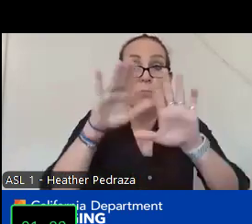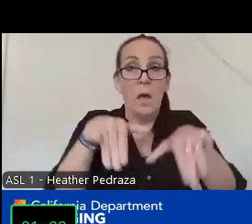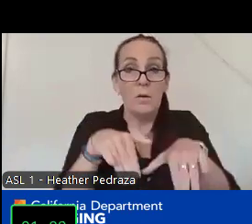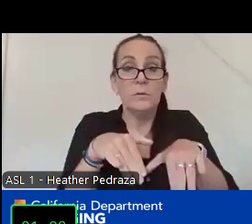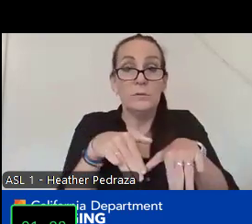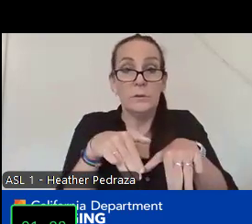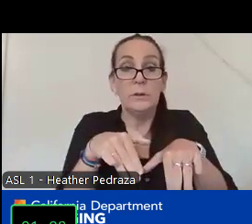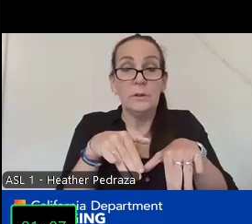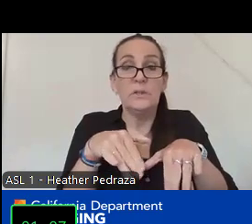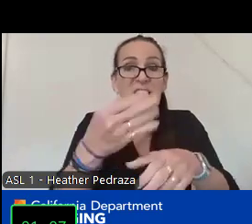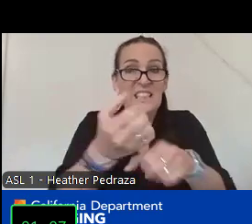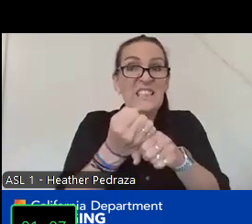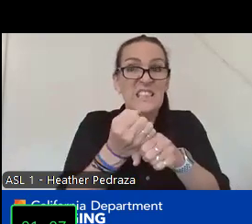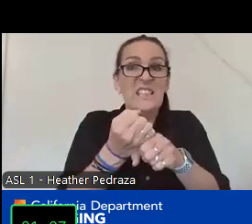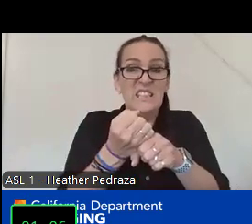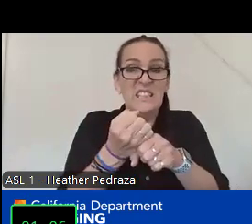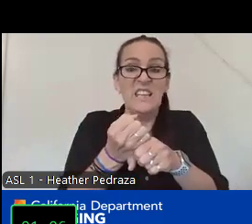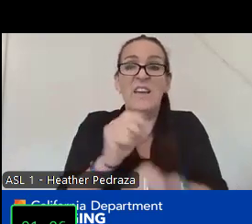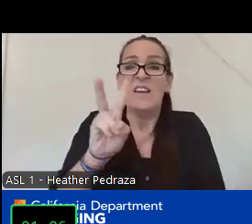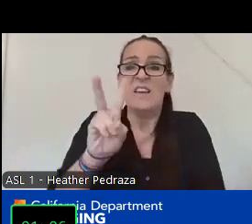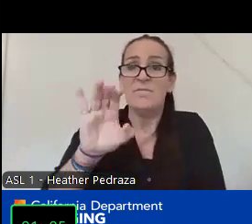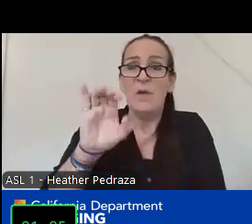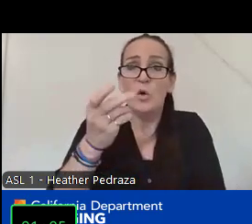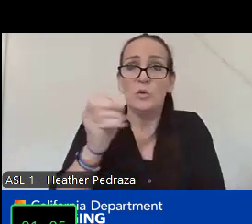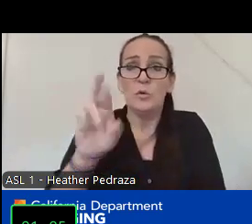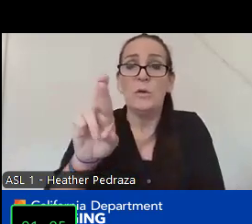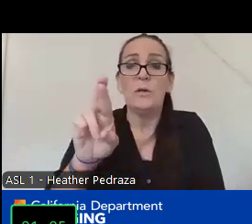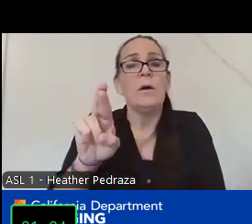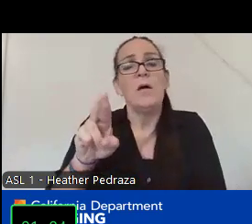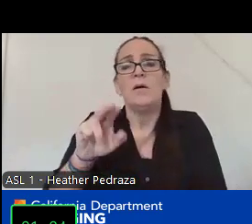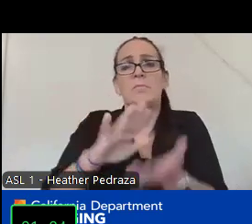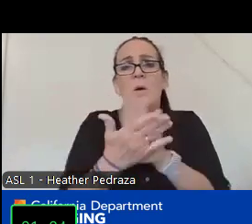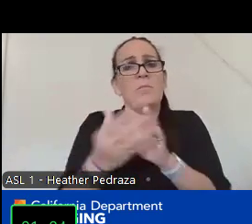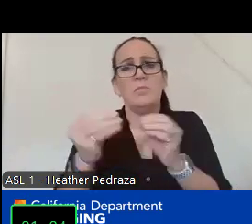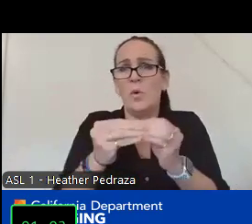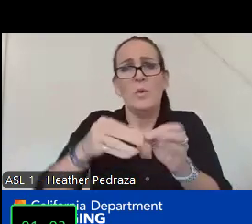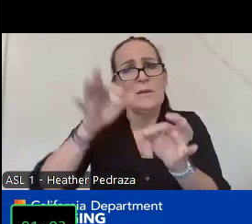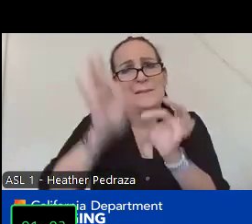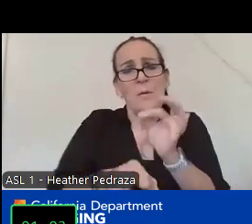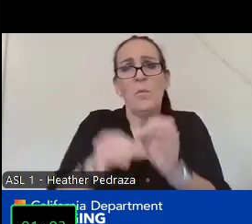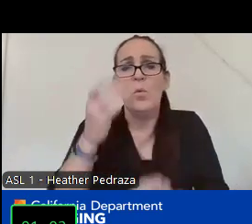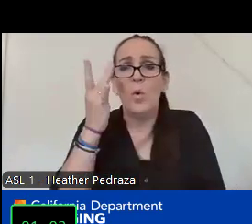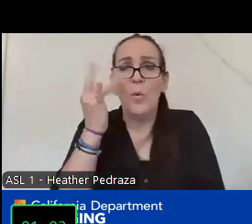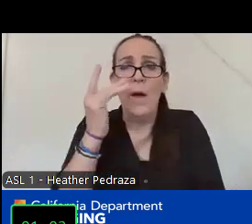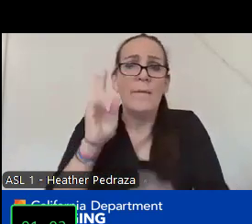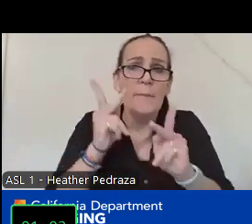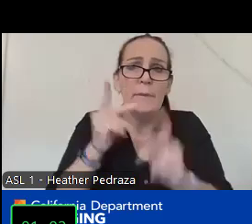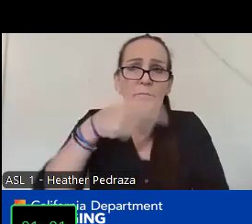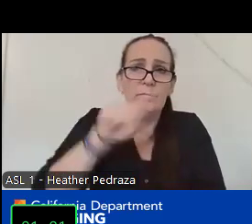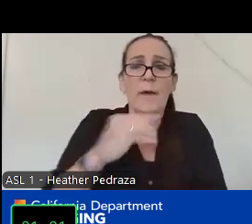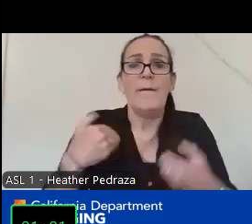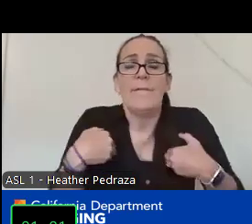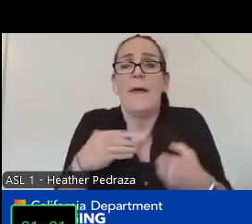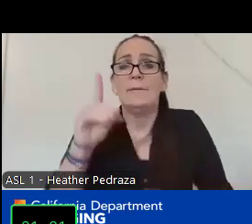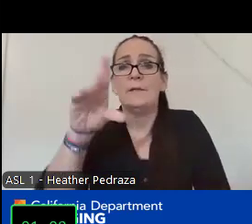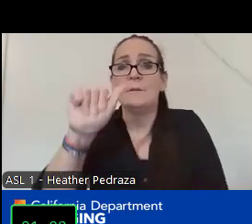getting affordable housing vouchers needs to be simplified for people who have disabilities and for seniors. Thank